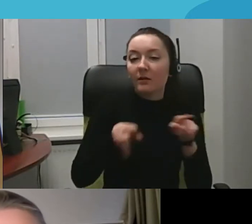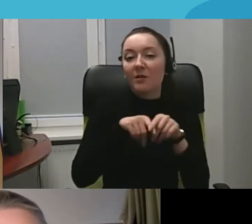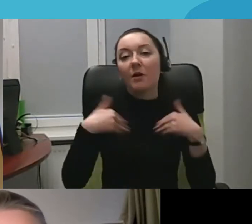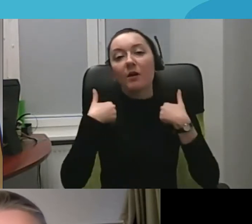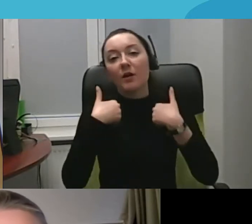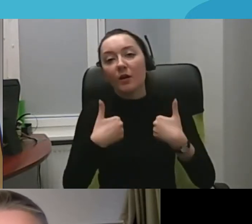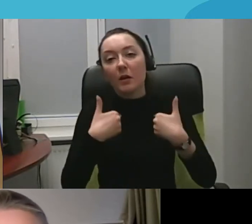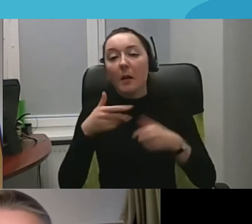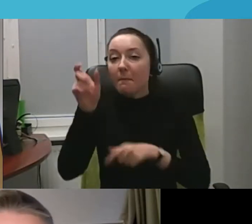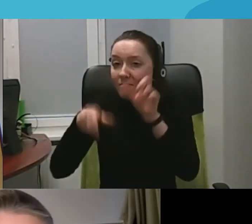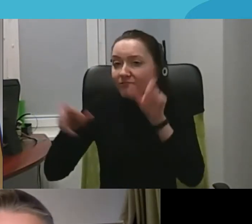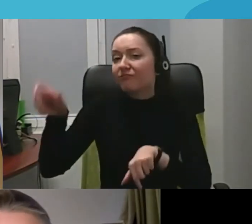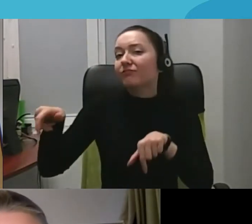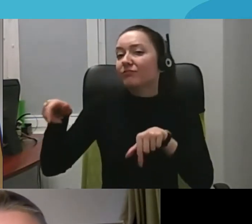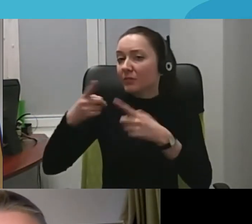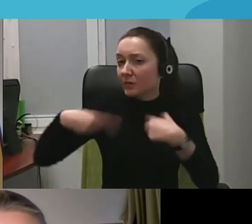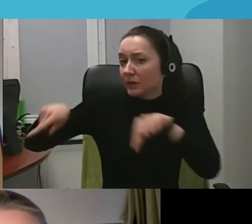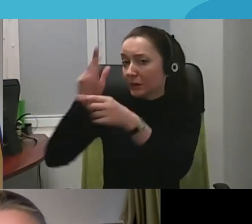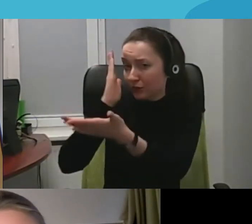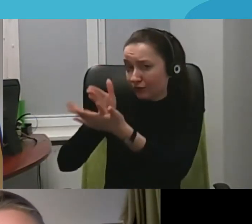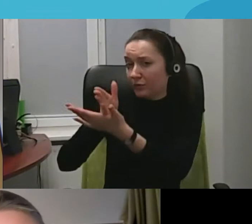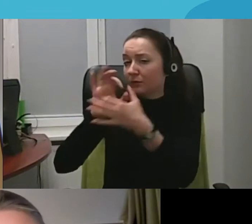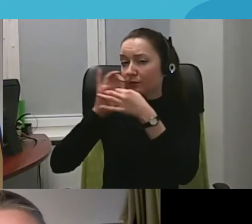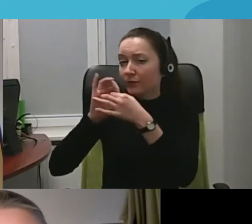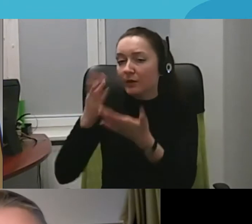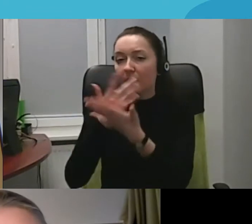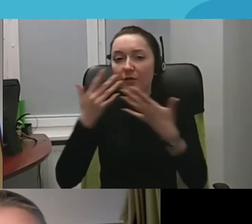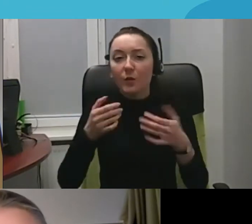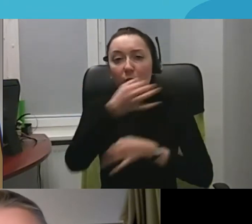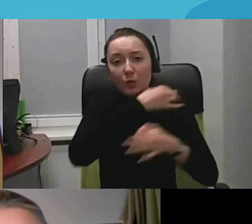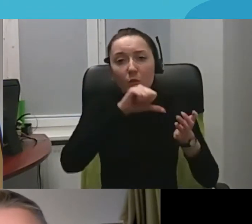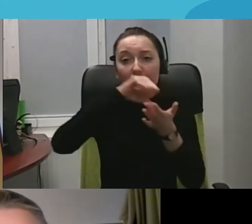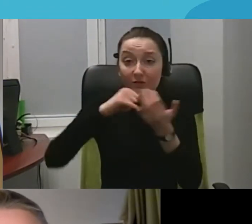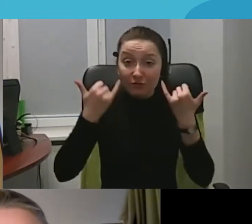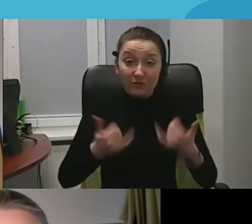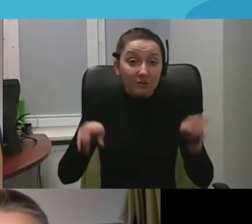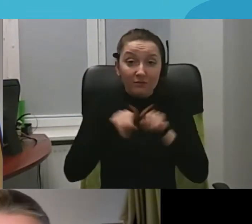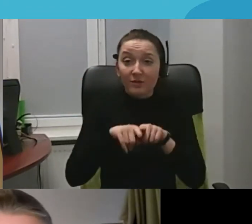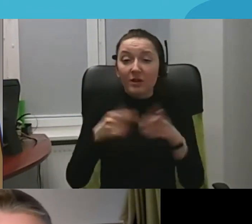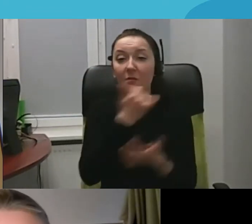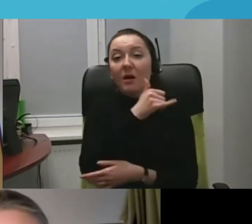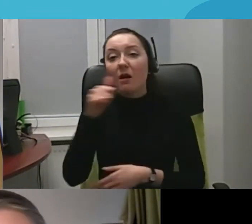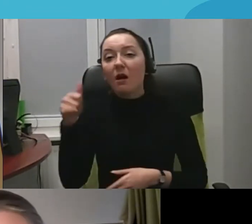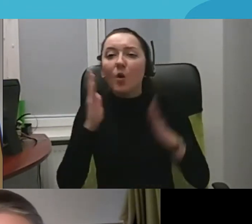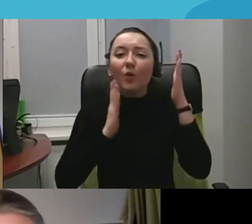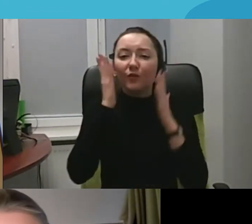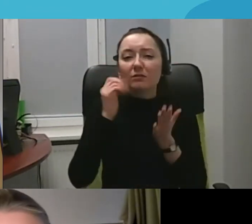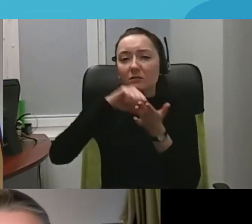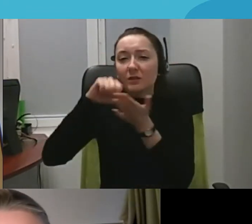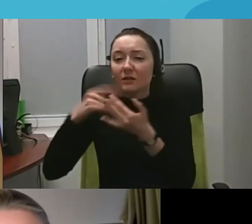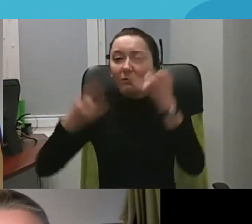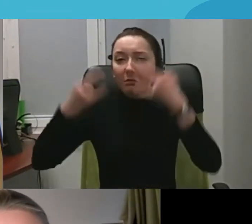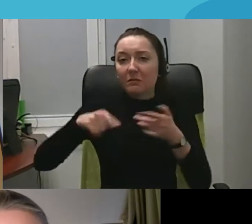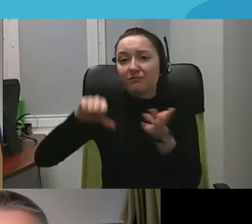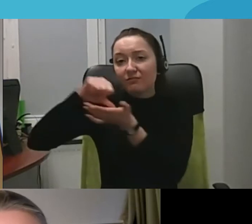indirectly doing by participating in panels such as today's at expert conferences or through media, including social media, on Facebook,